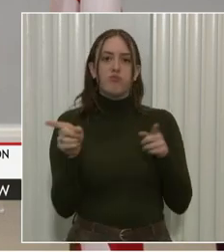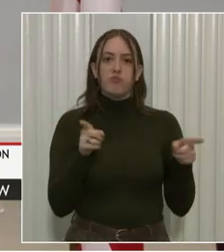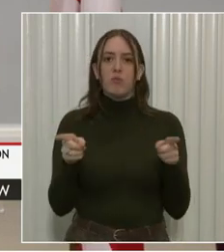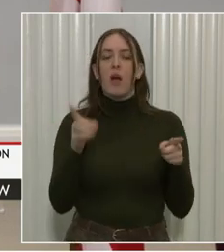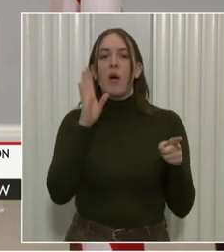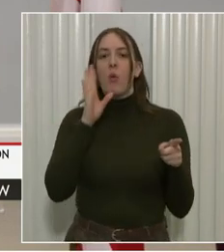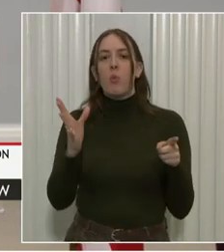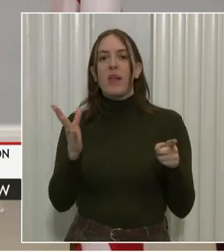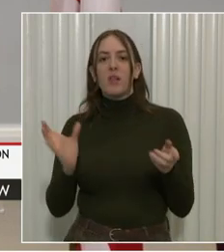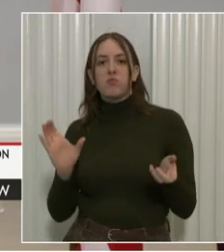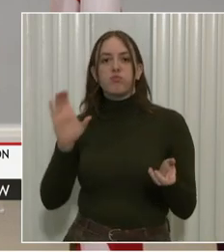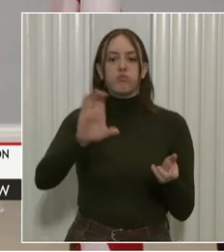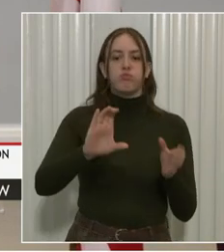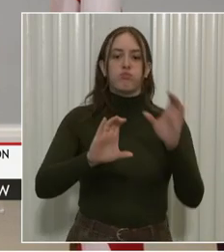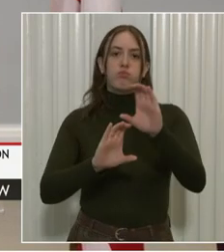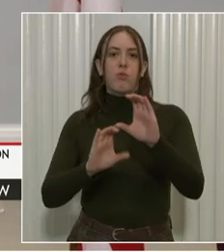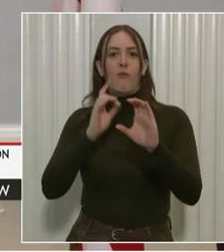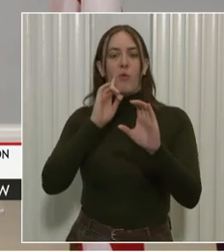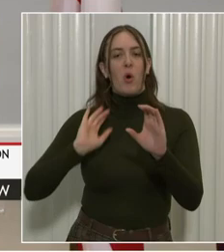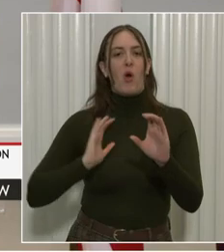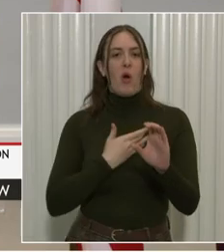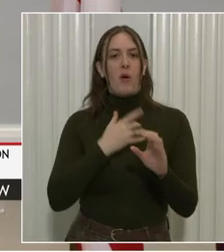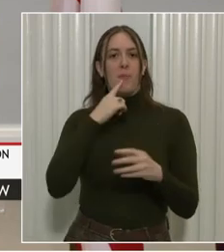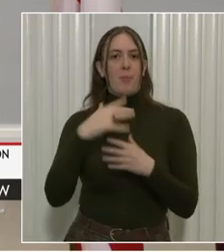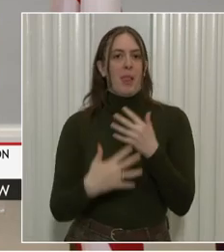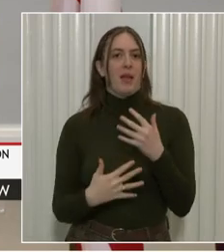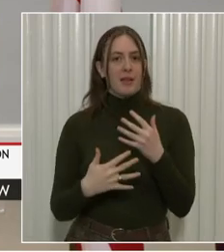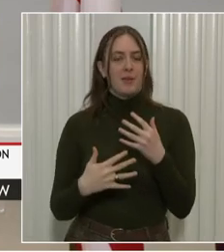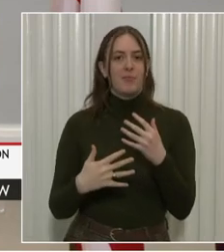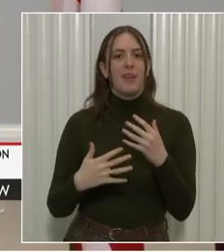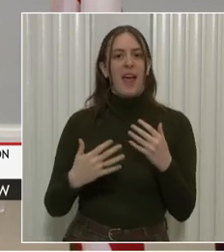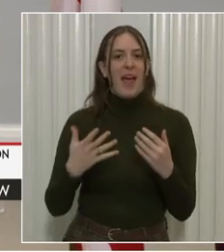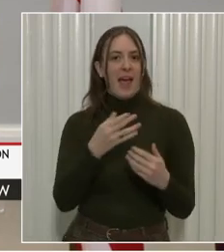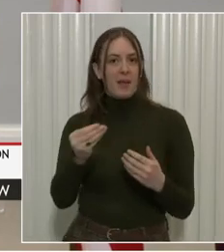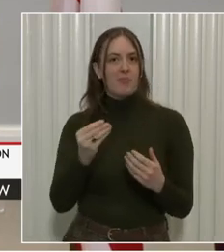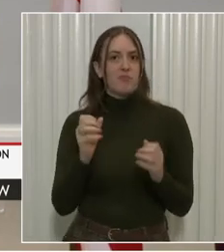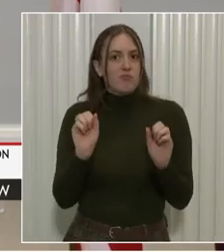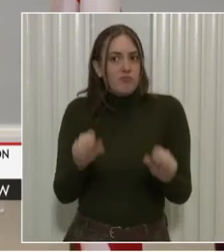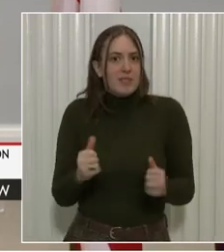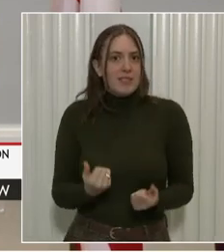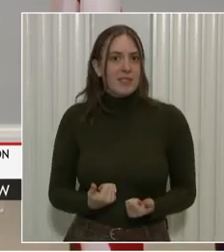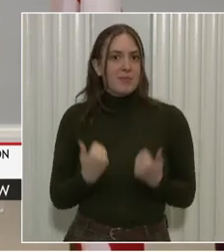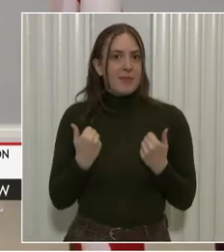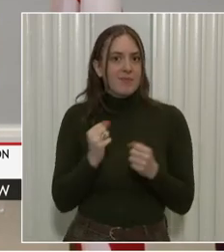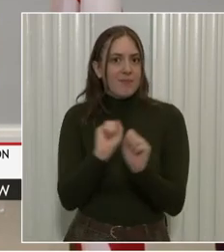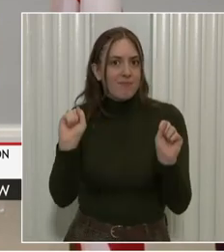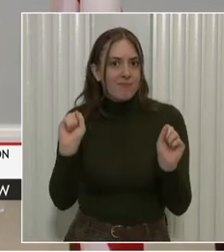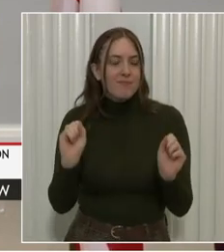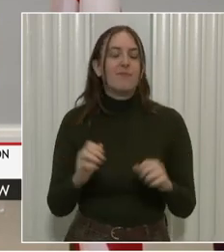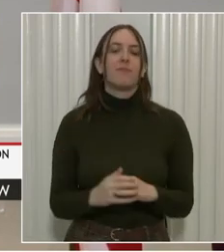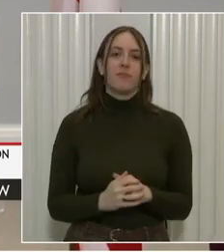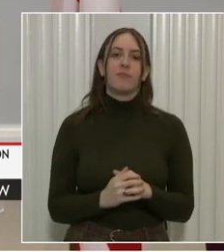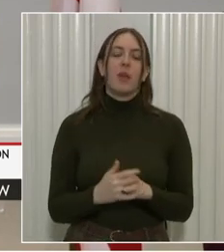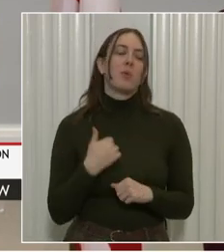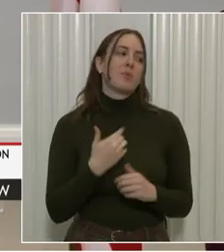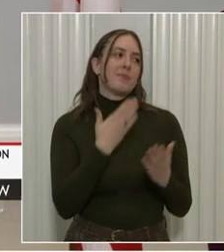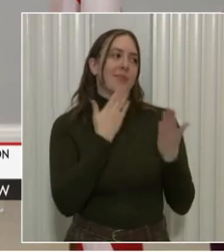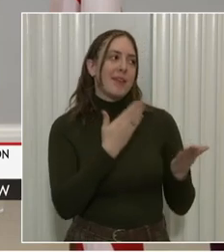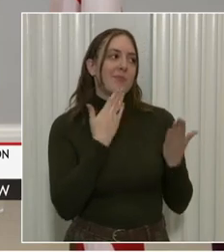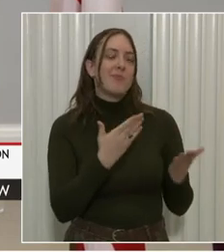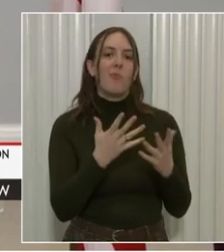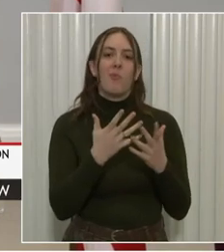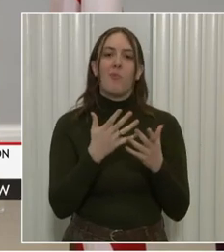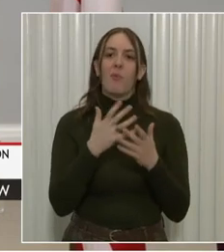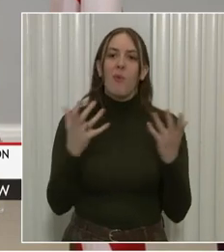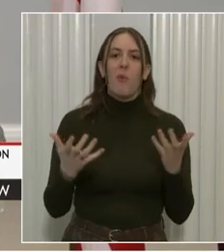supply and could save someone's life. So again, I'm very grateful to the hard work of our team, all of the